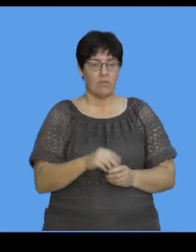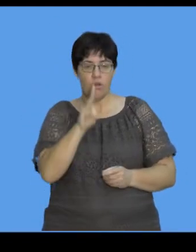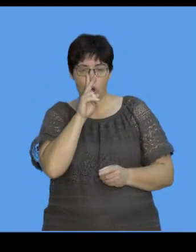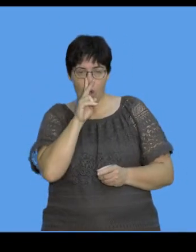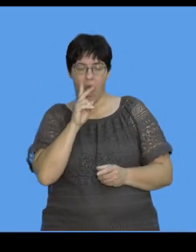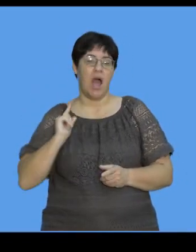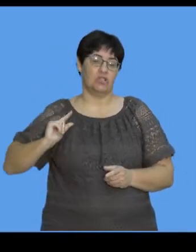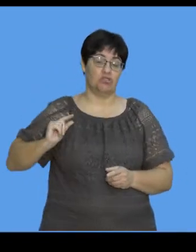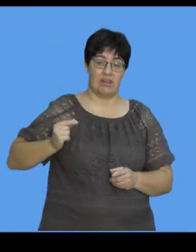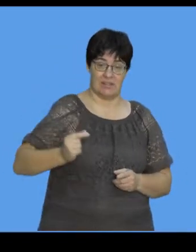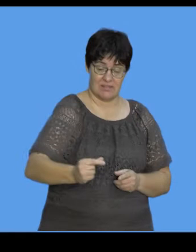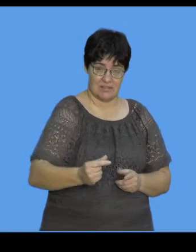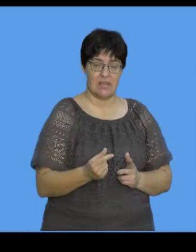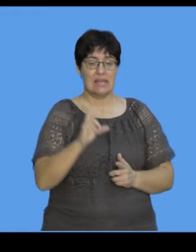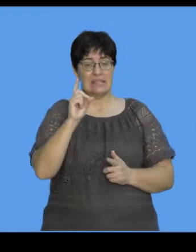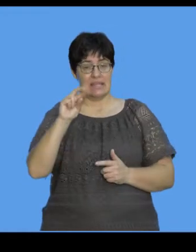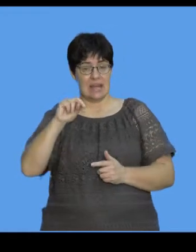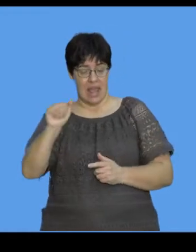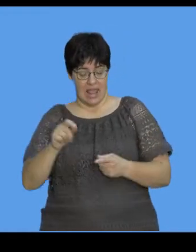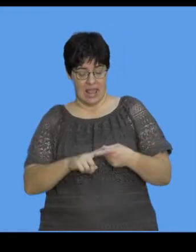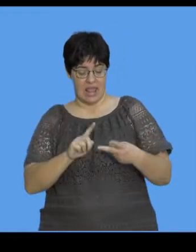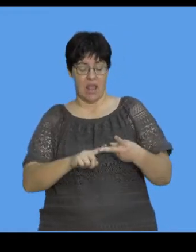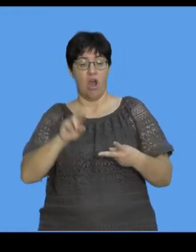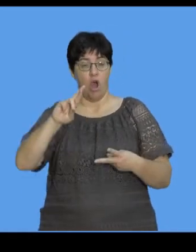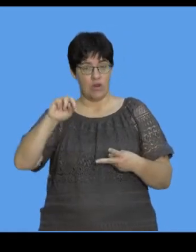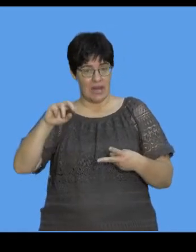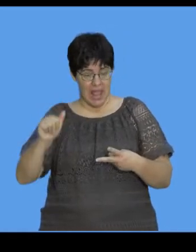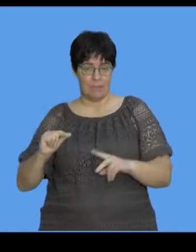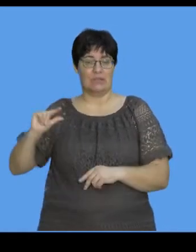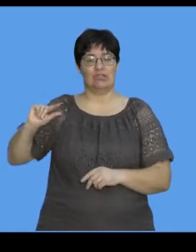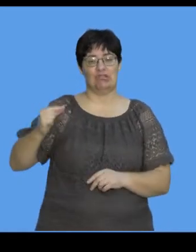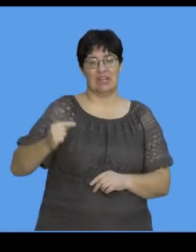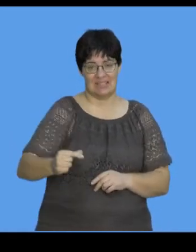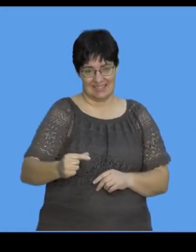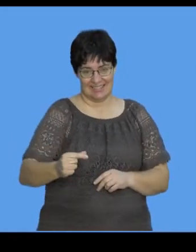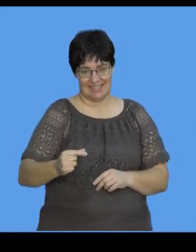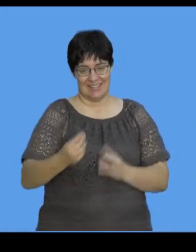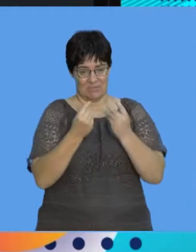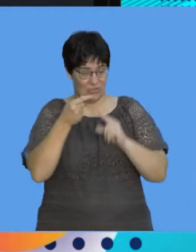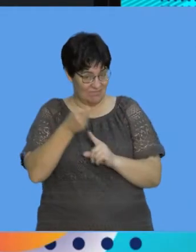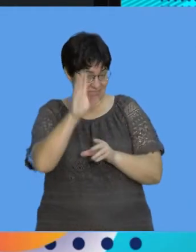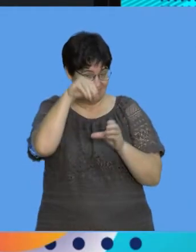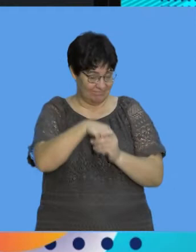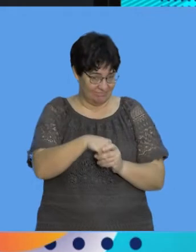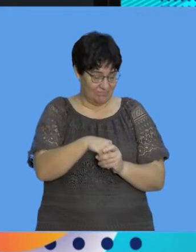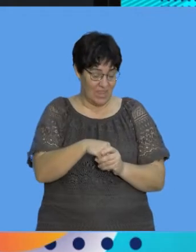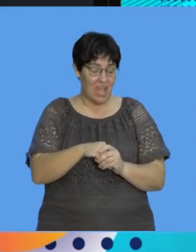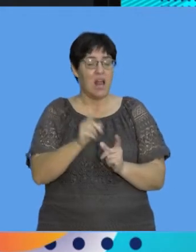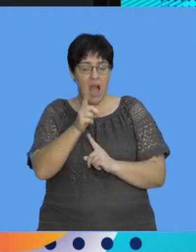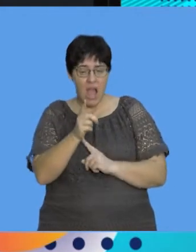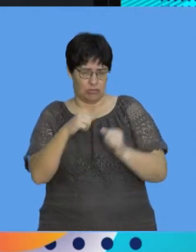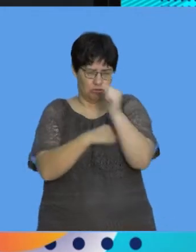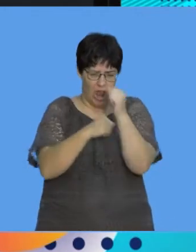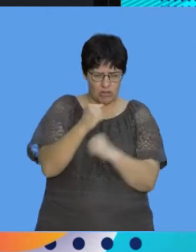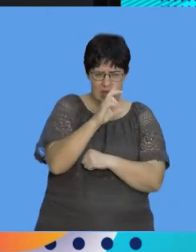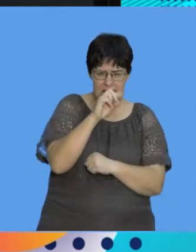at genetics. DNA and RNA are your genetic material. And when we look at the structure much later